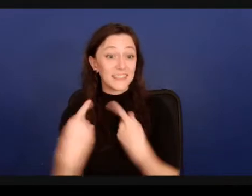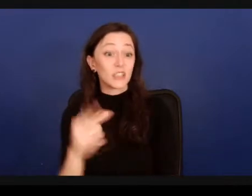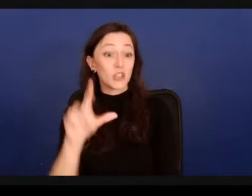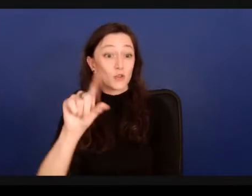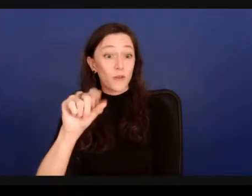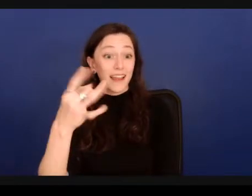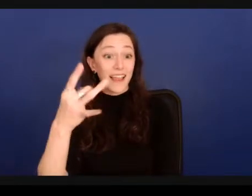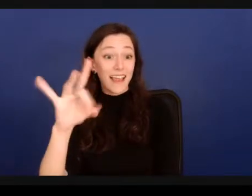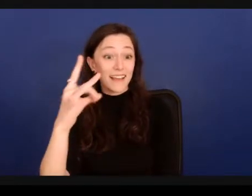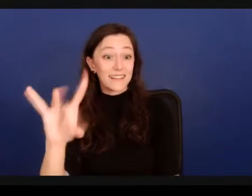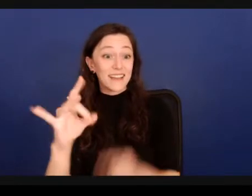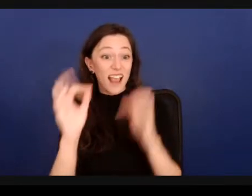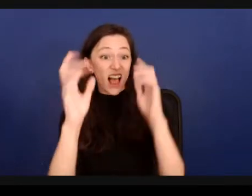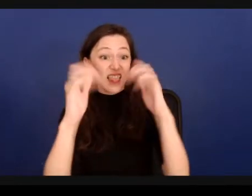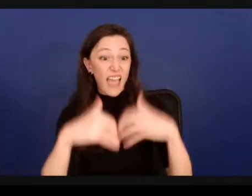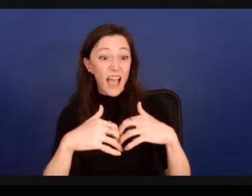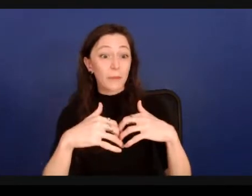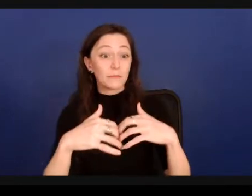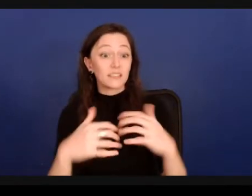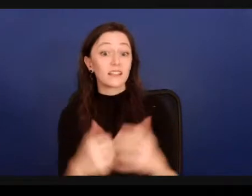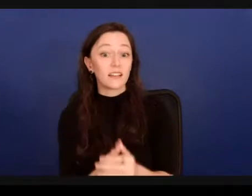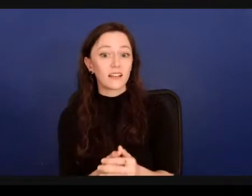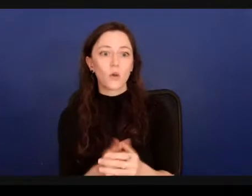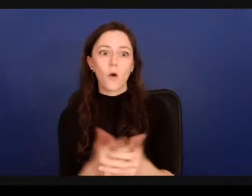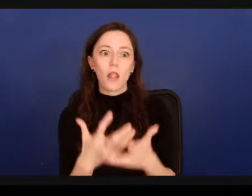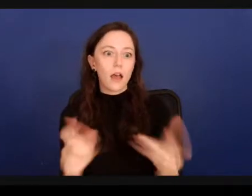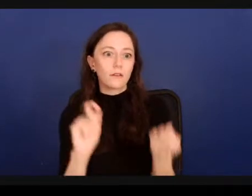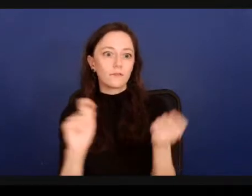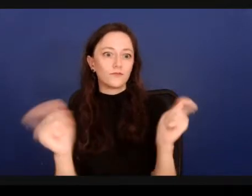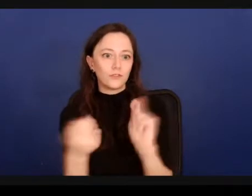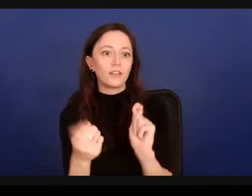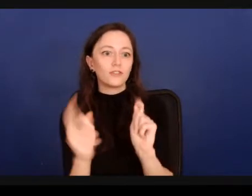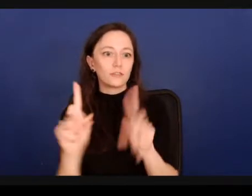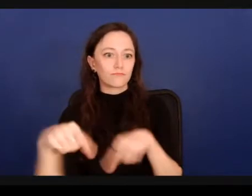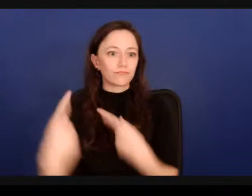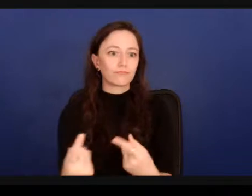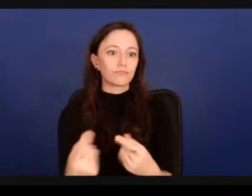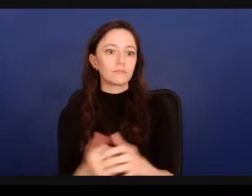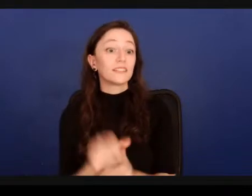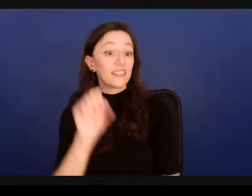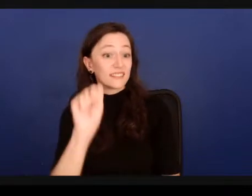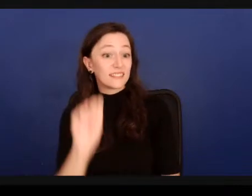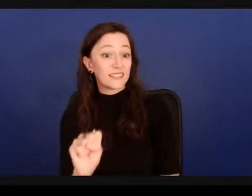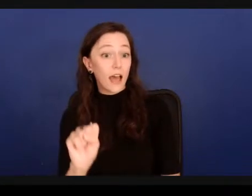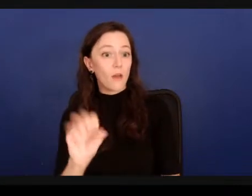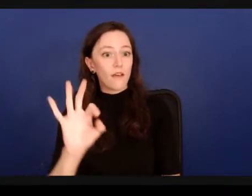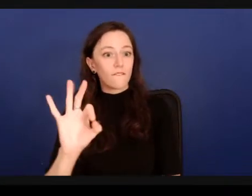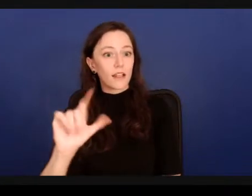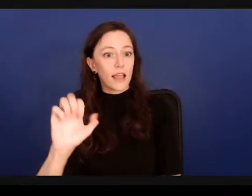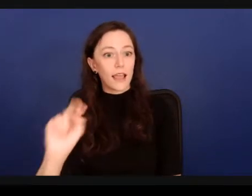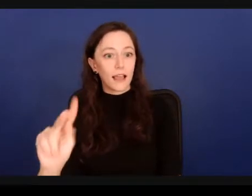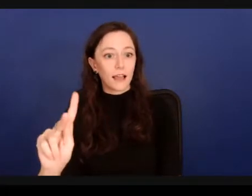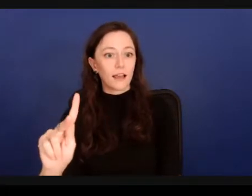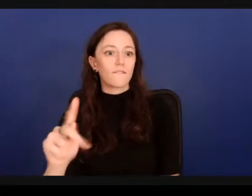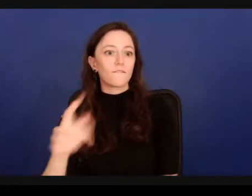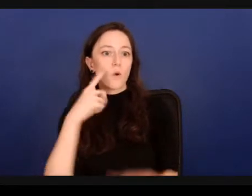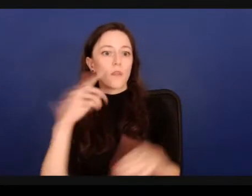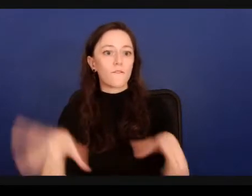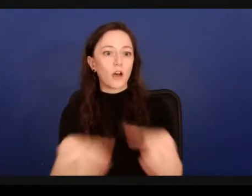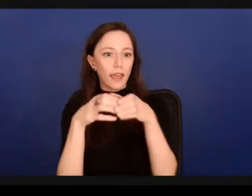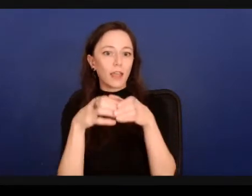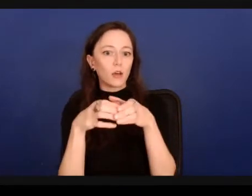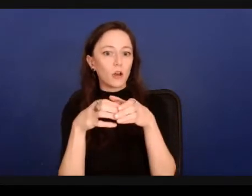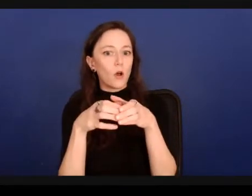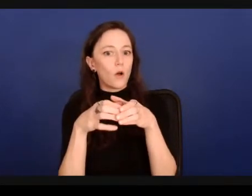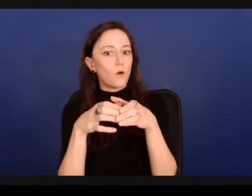changes. We've discussed in the past how this whole south flank of the volcano, right, that whole thing like that, is having